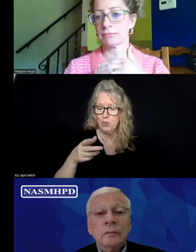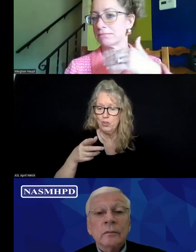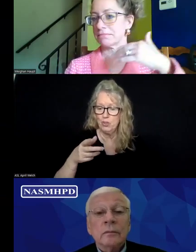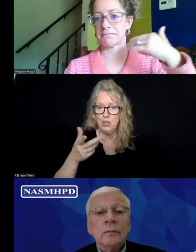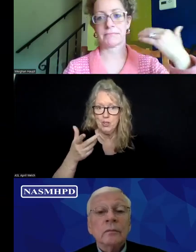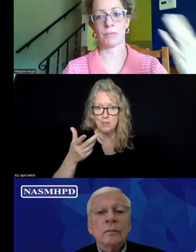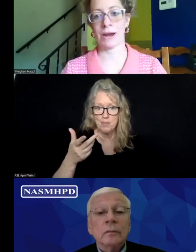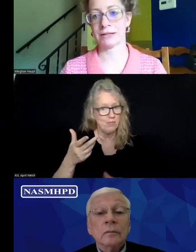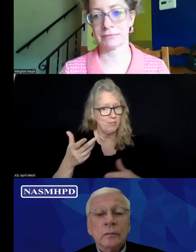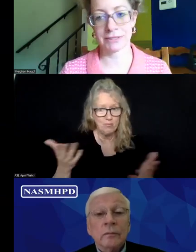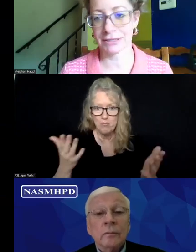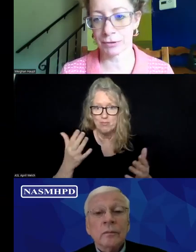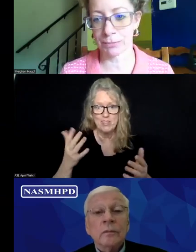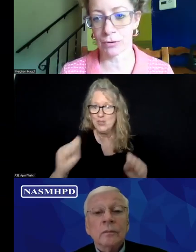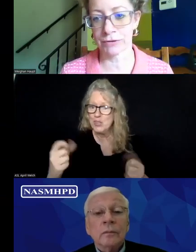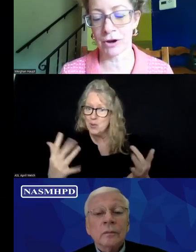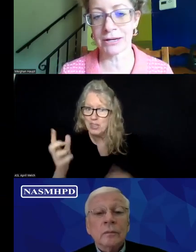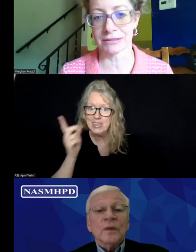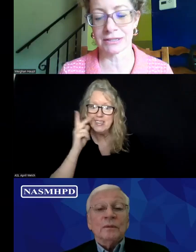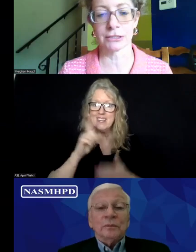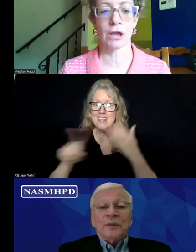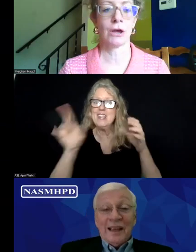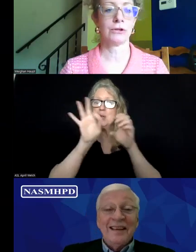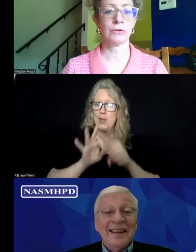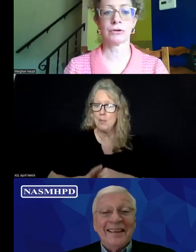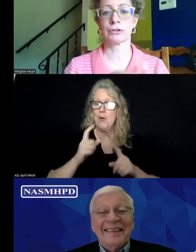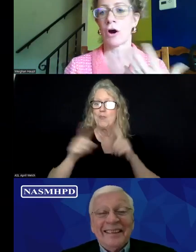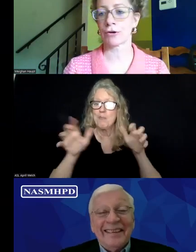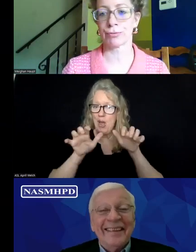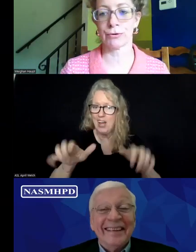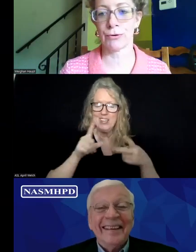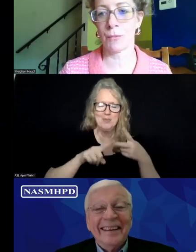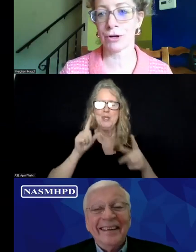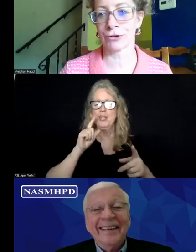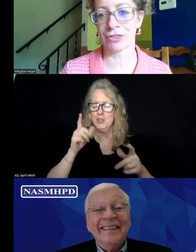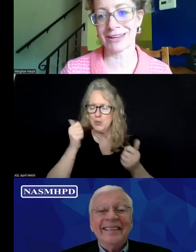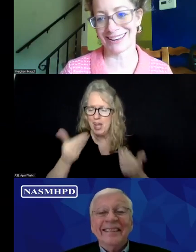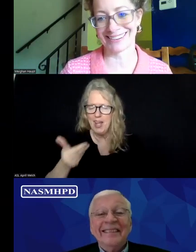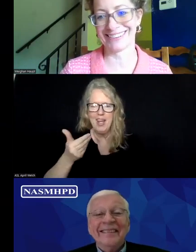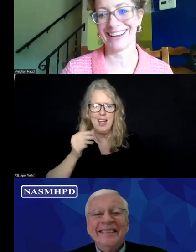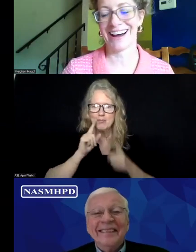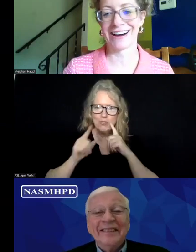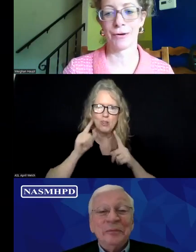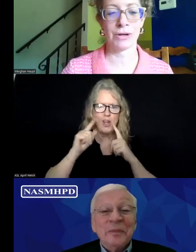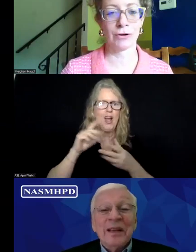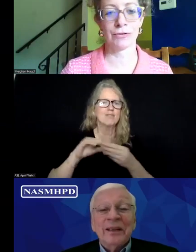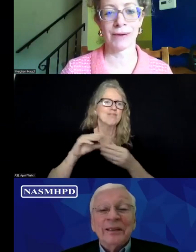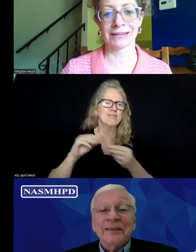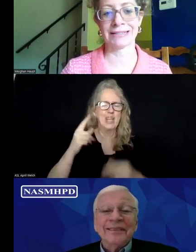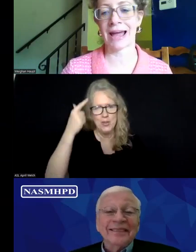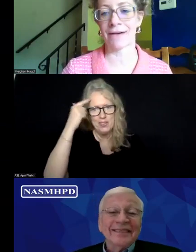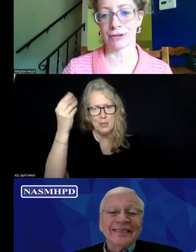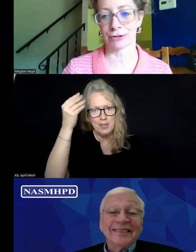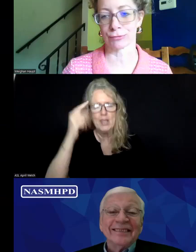can wait to see what the poll of the audience is. You could talk through what you're thinking. We know you